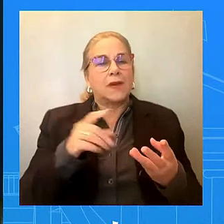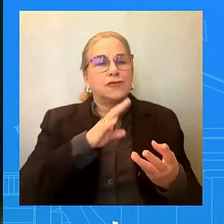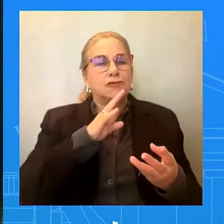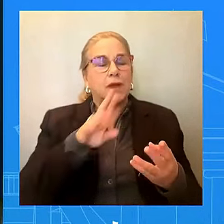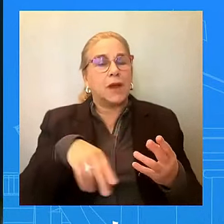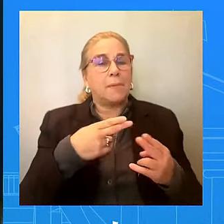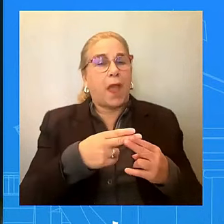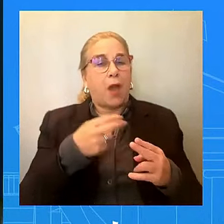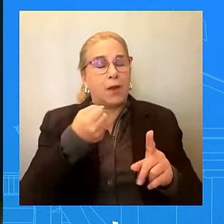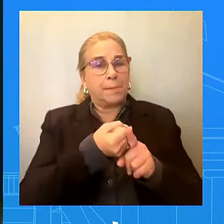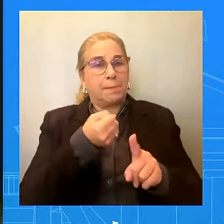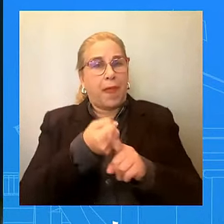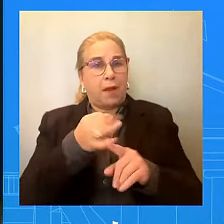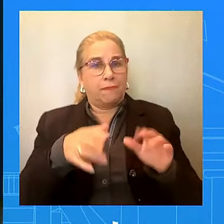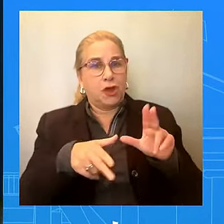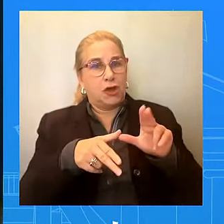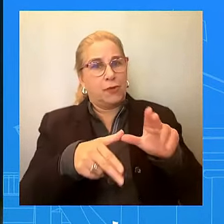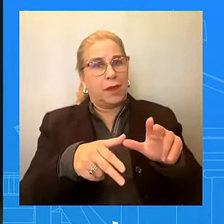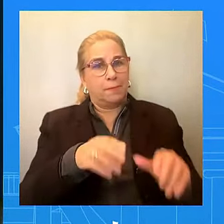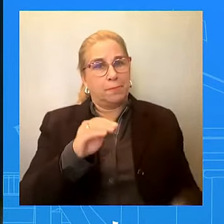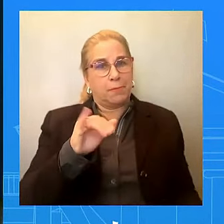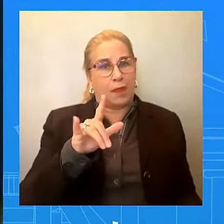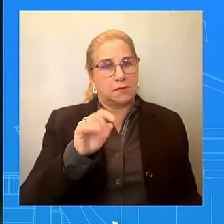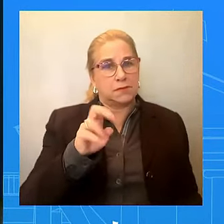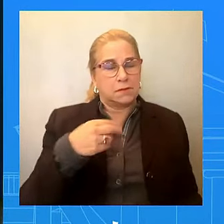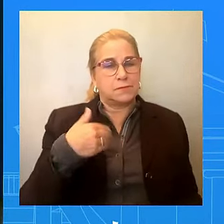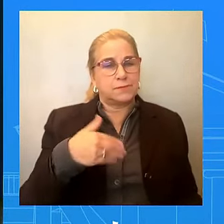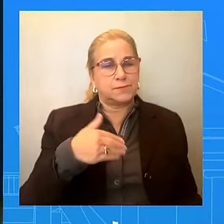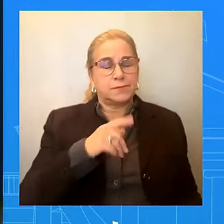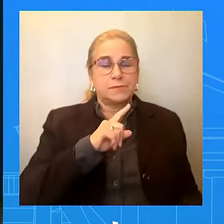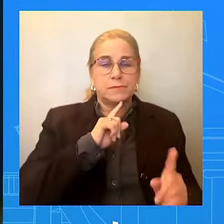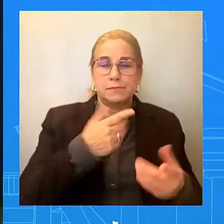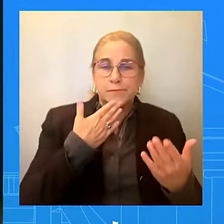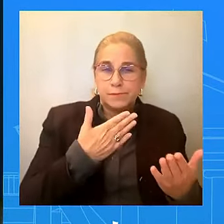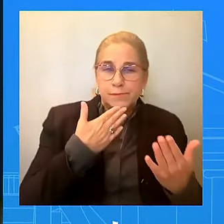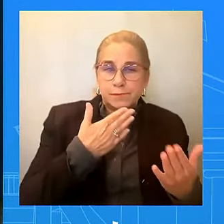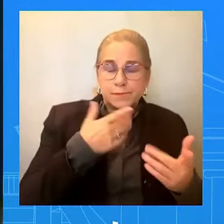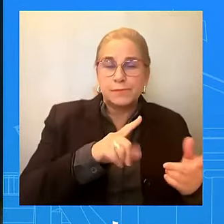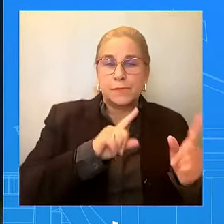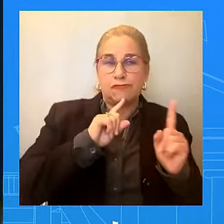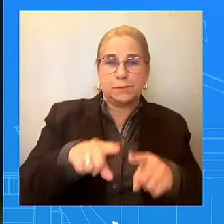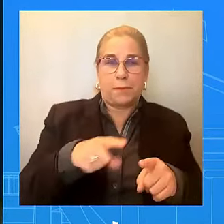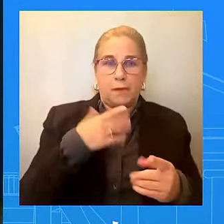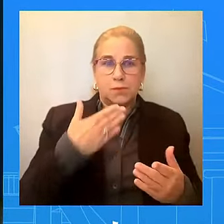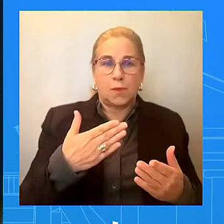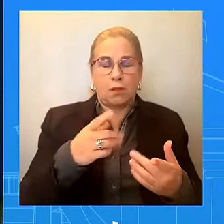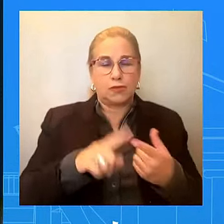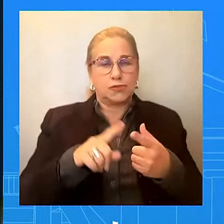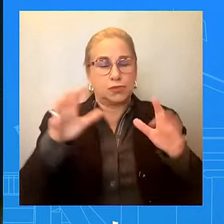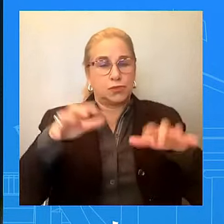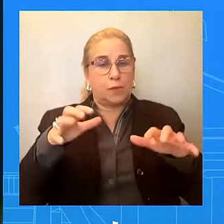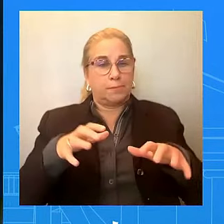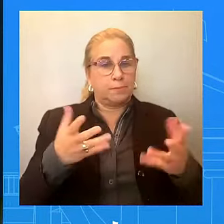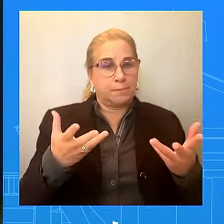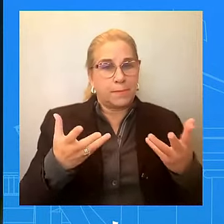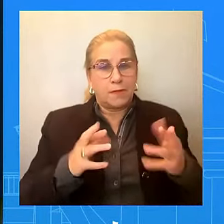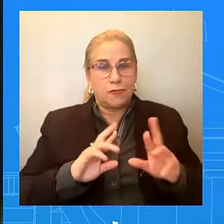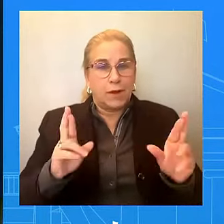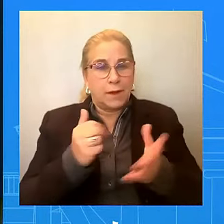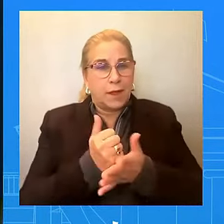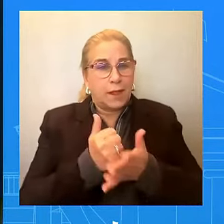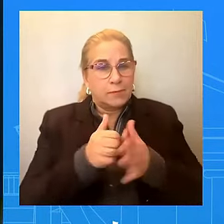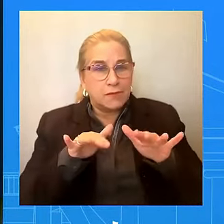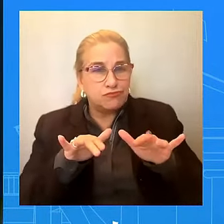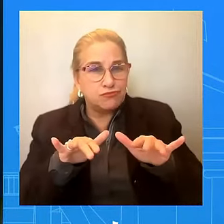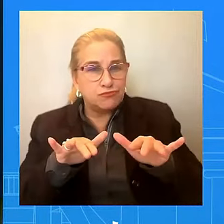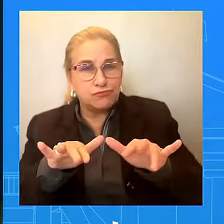This afternoon, the president spoke with several additional Florida officials following the impacts of Hurricane Milton across the